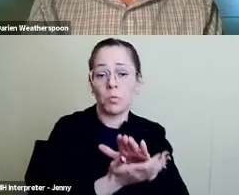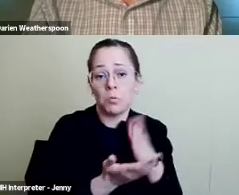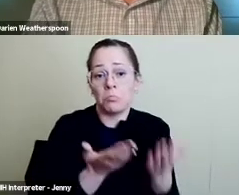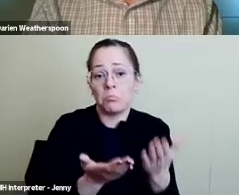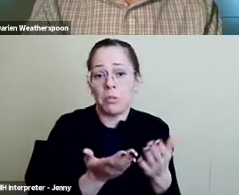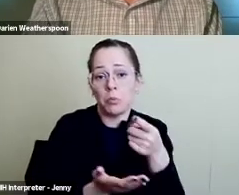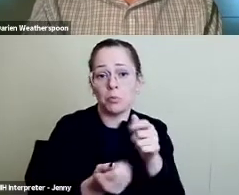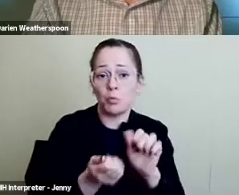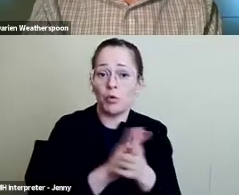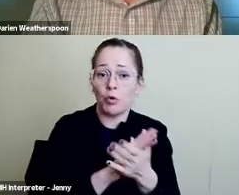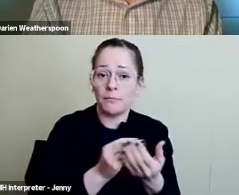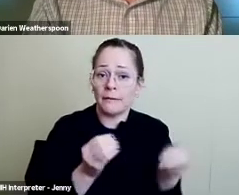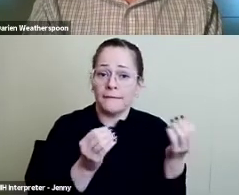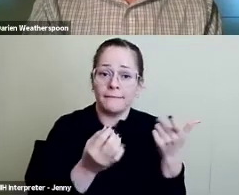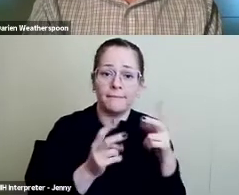very unique